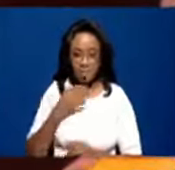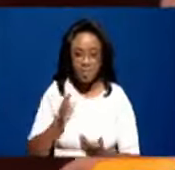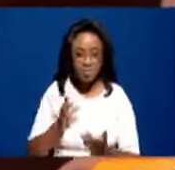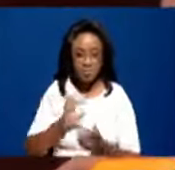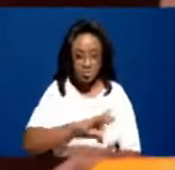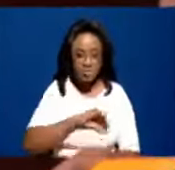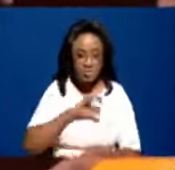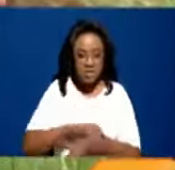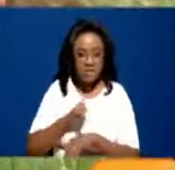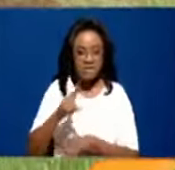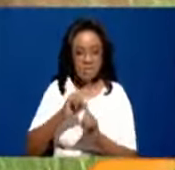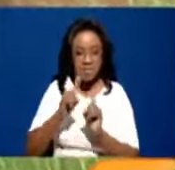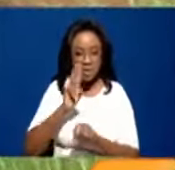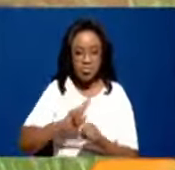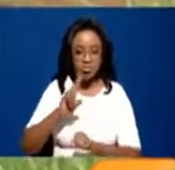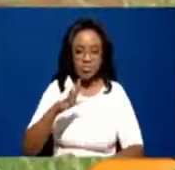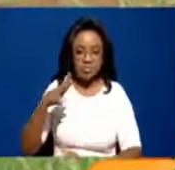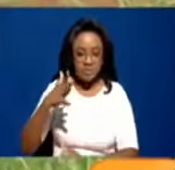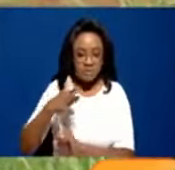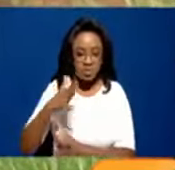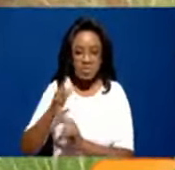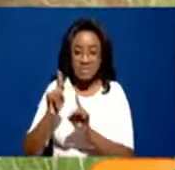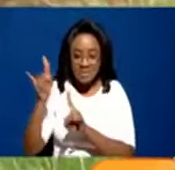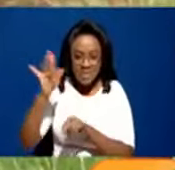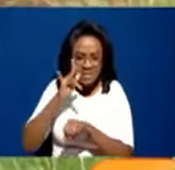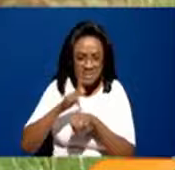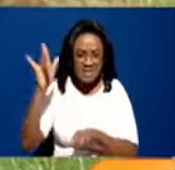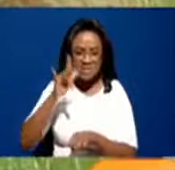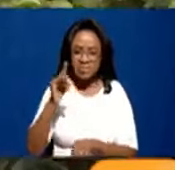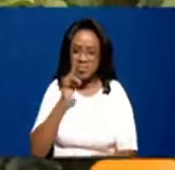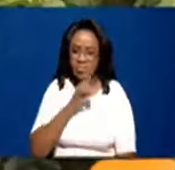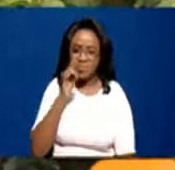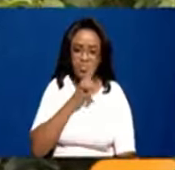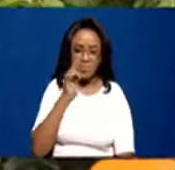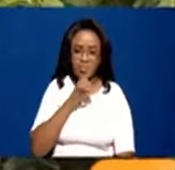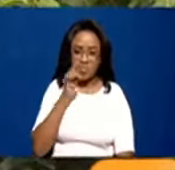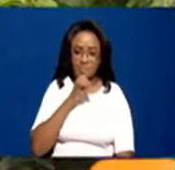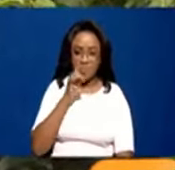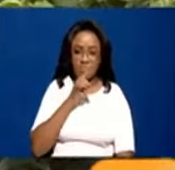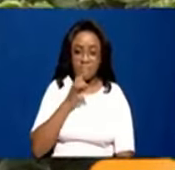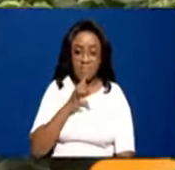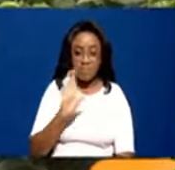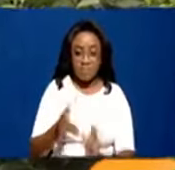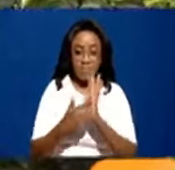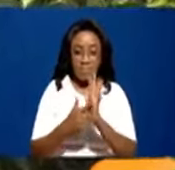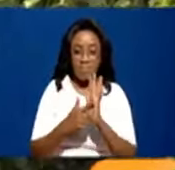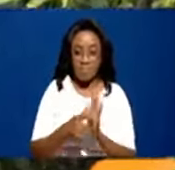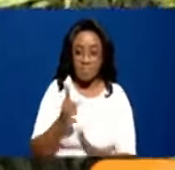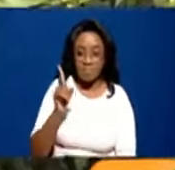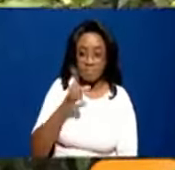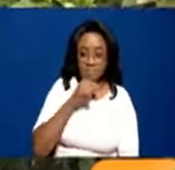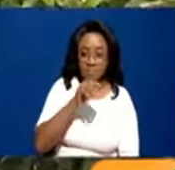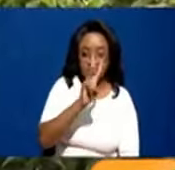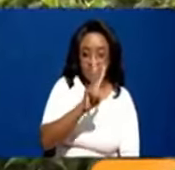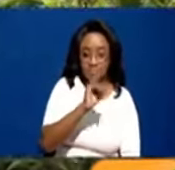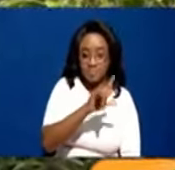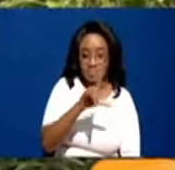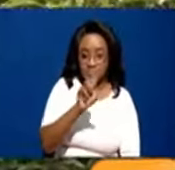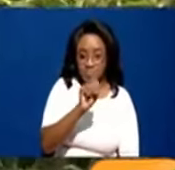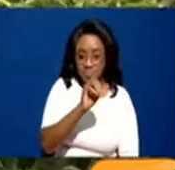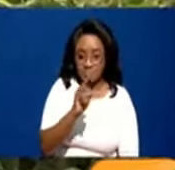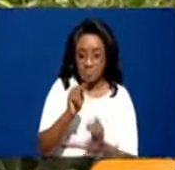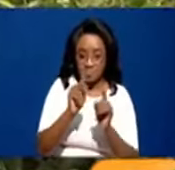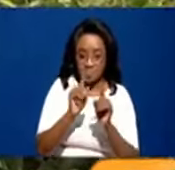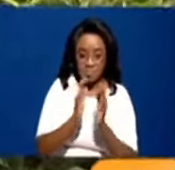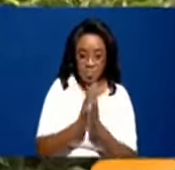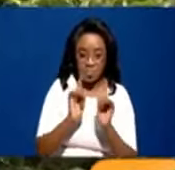yields using high-tech sensor and analysis tools. Wilson Kiprotich and his colleagues at Kipkebe have embraced